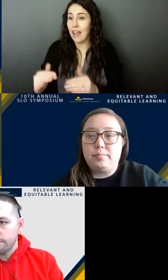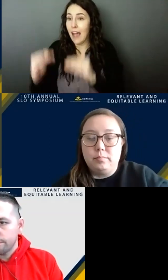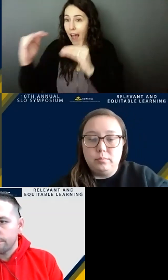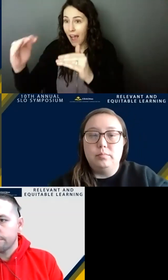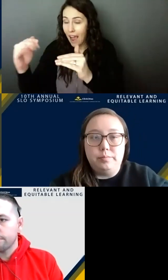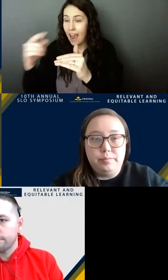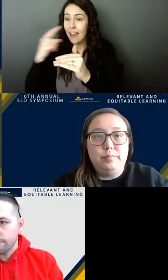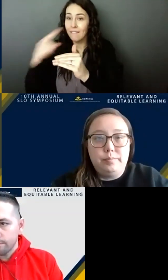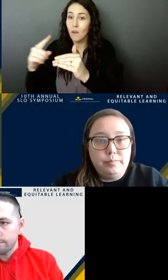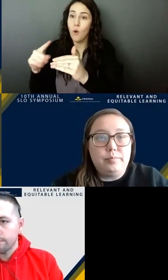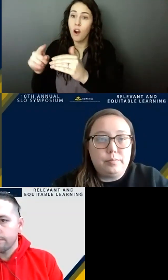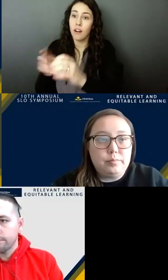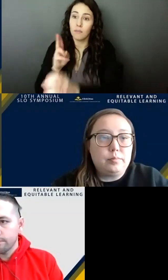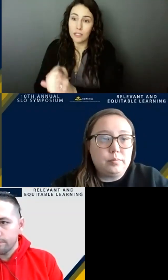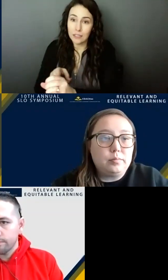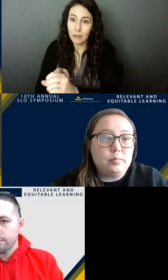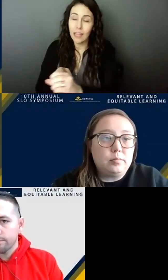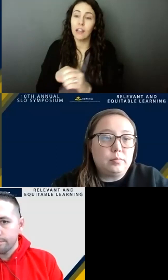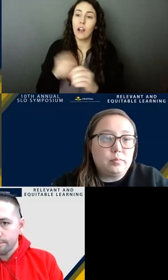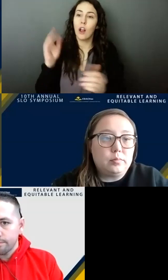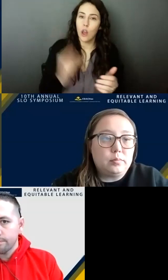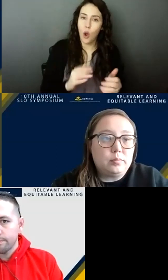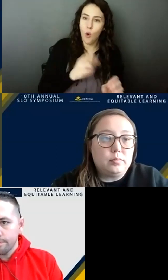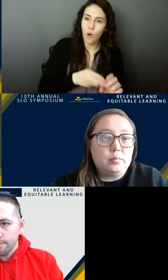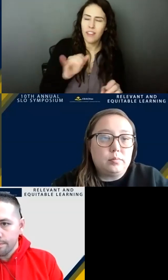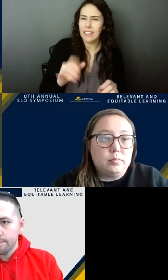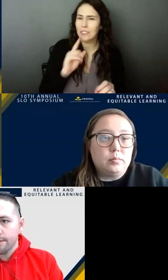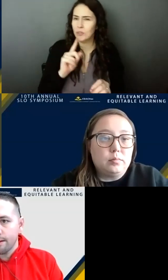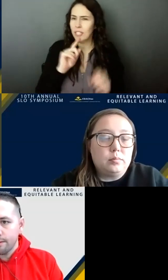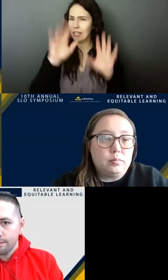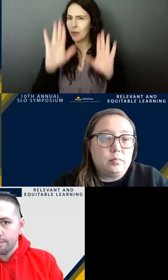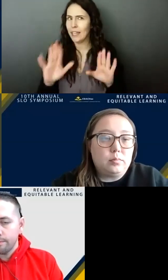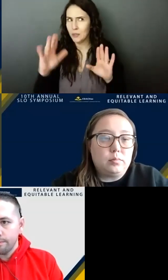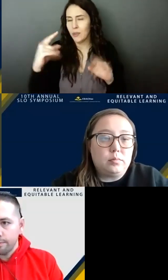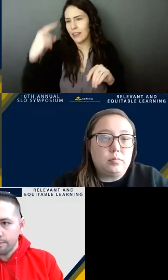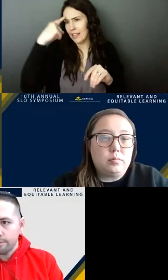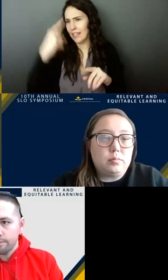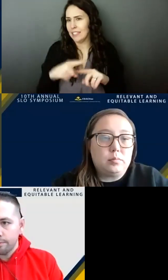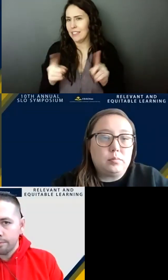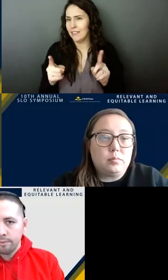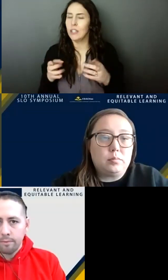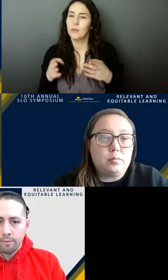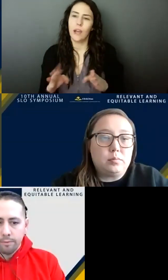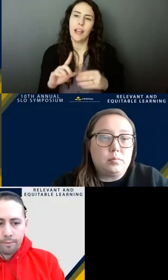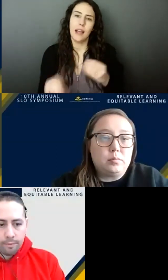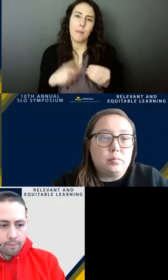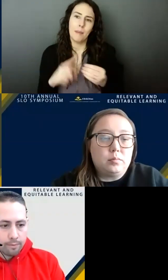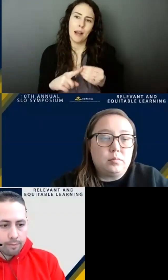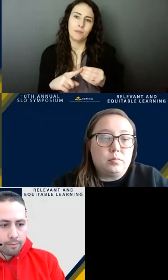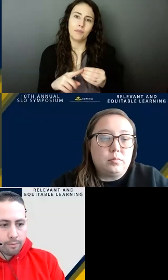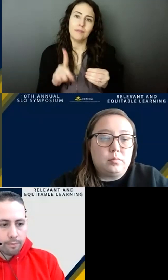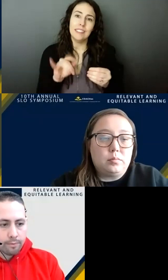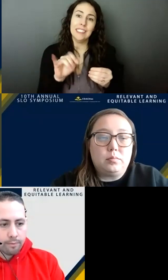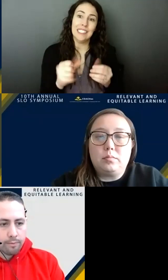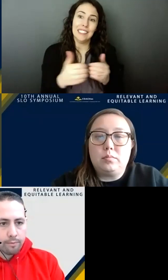What are their demographic variables? So I thought that was really great to think in a different way about the disaggregation. And then you're still looking